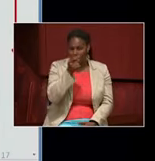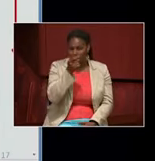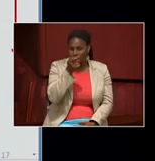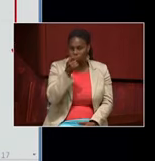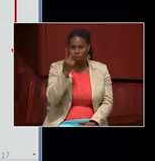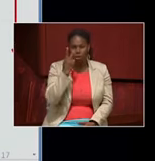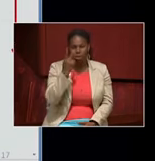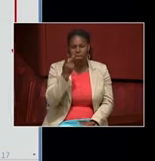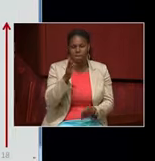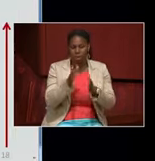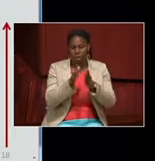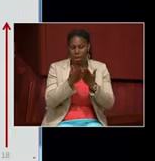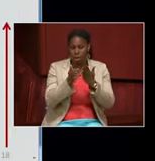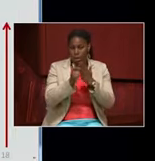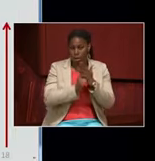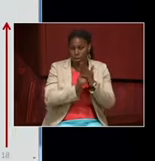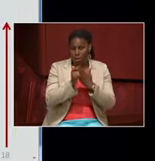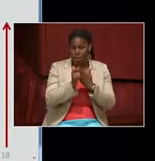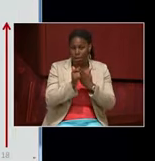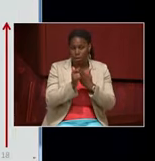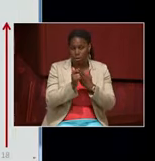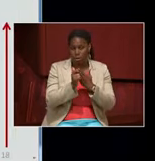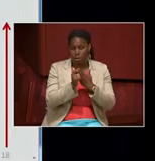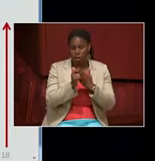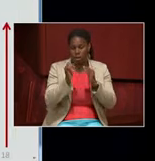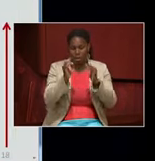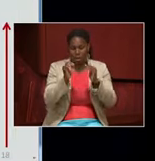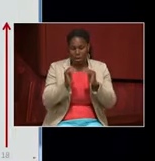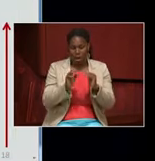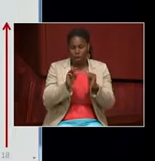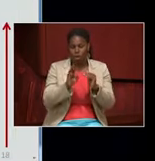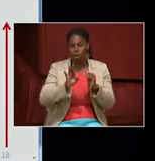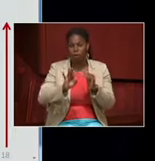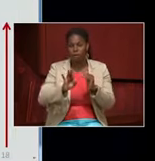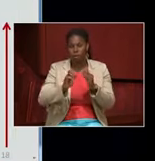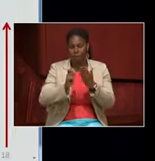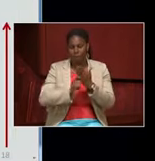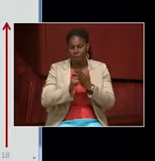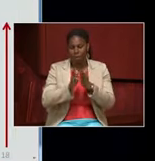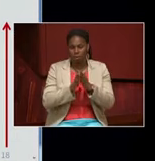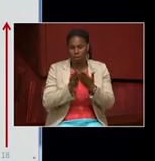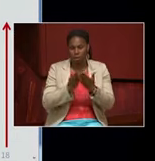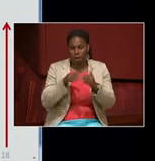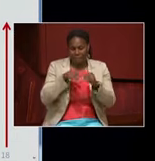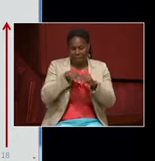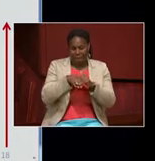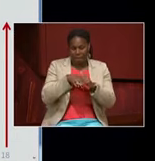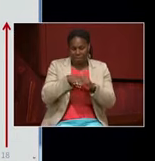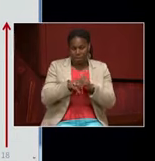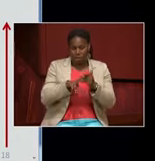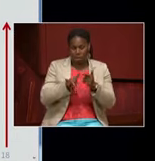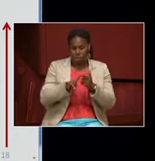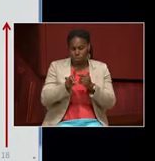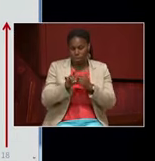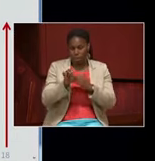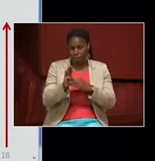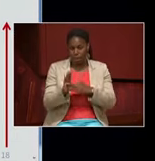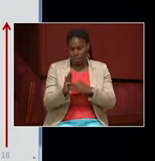online catalog that we just explored. You'll see the microfilm catalog, access to archival